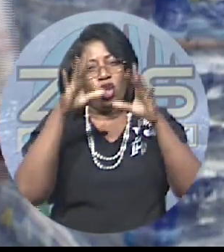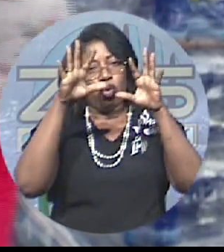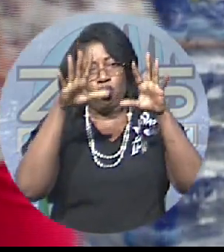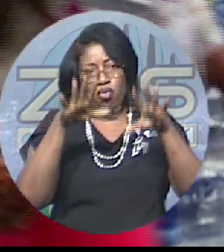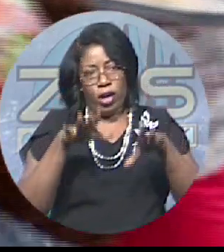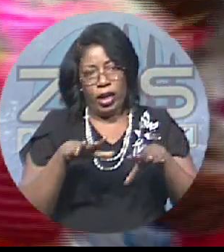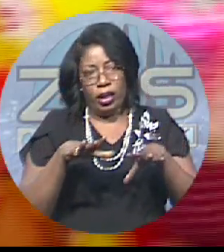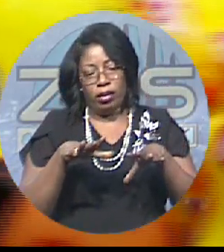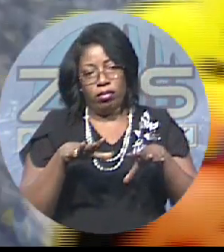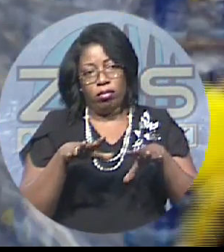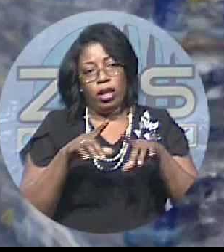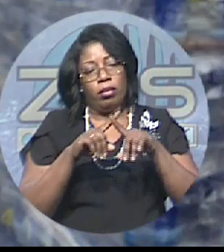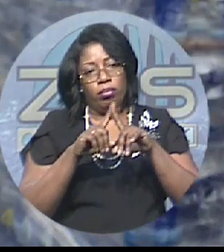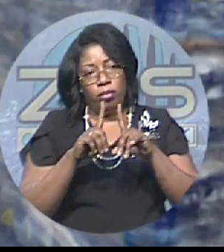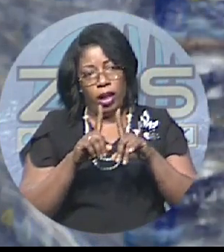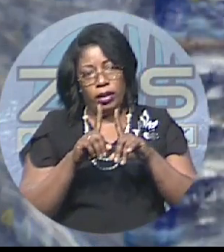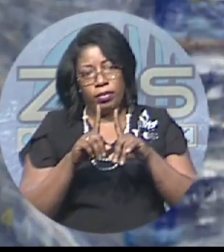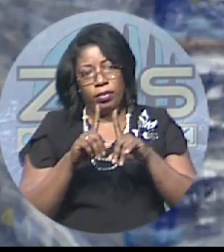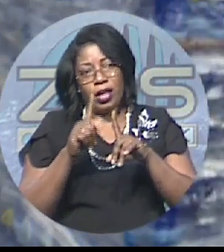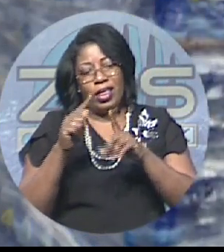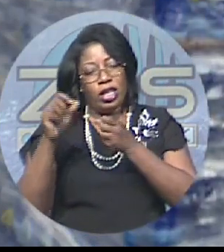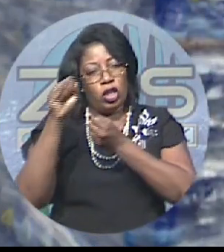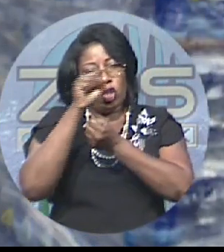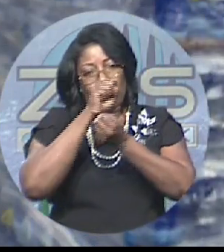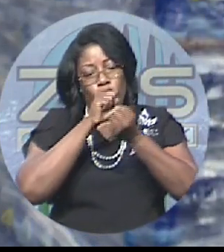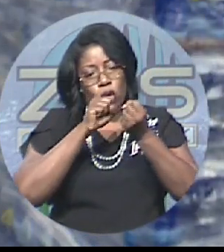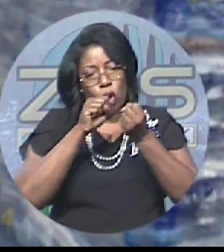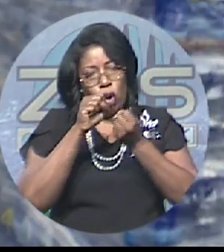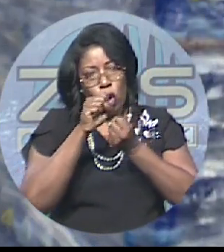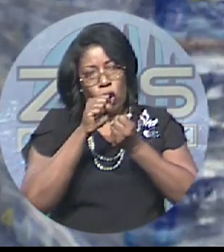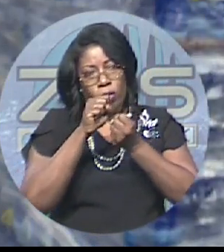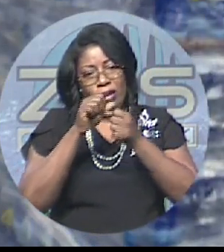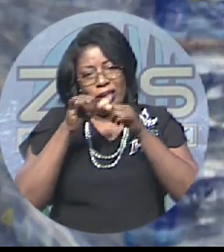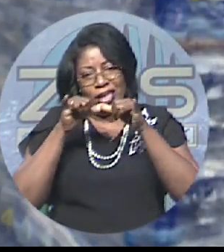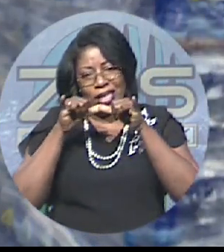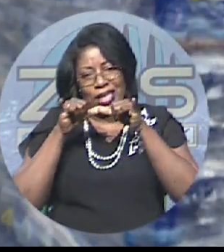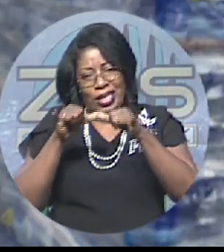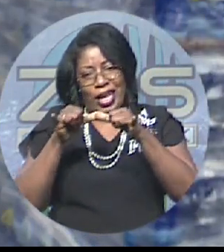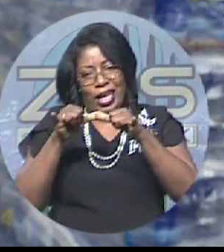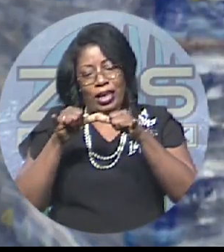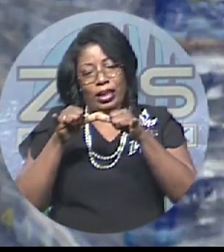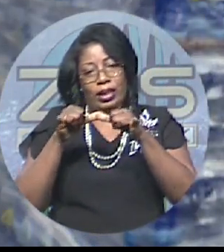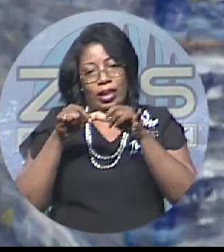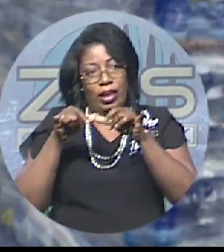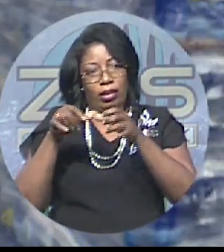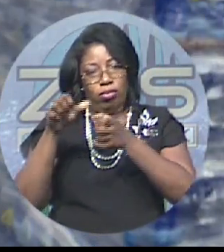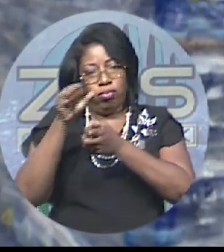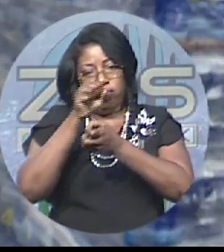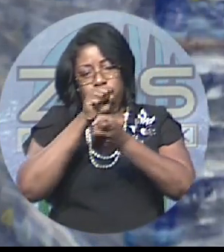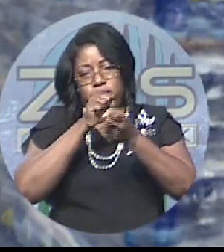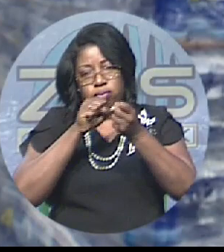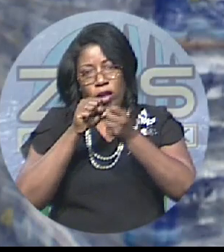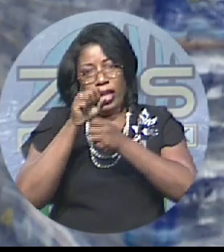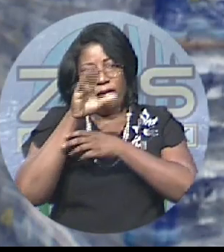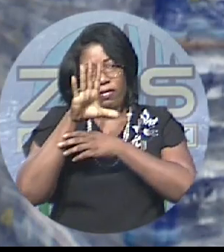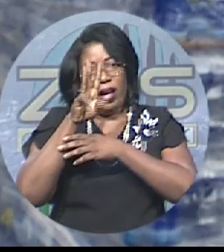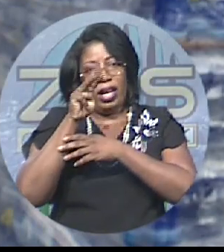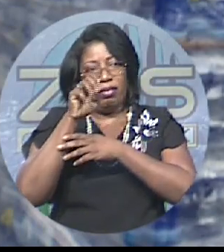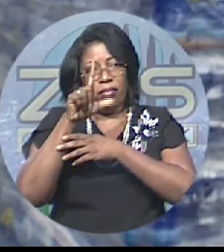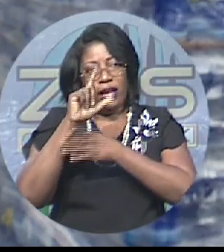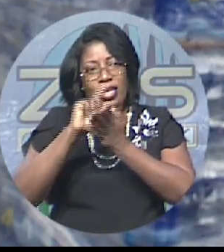but the storm itself just sitting upon you, going at 5 miles an